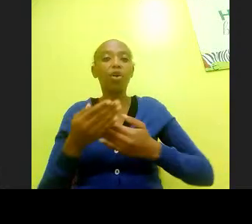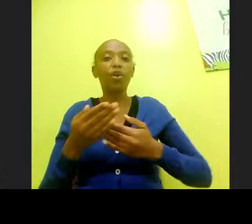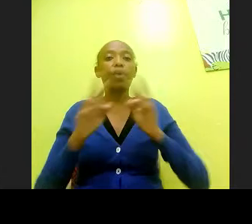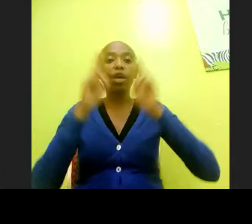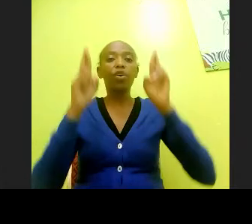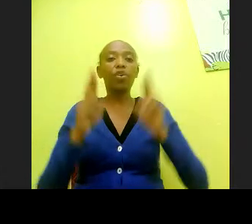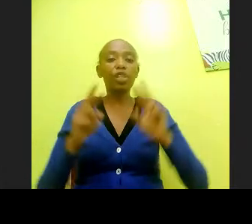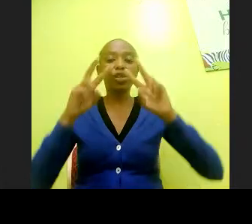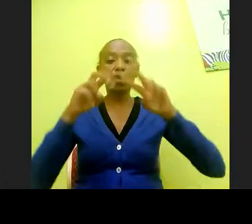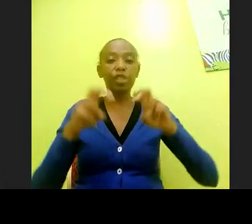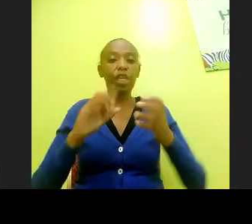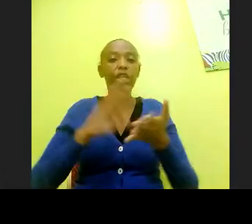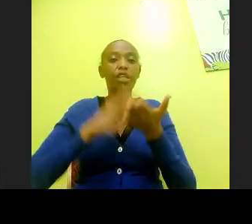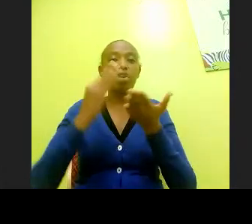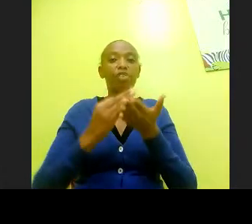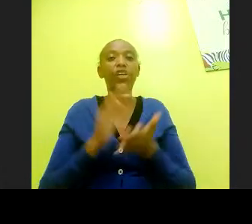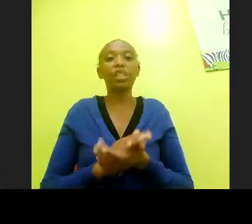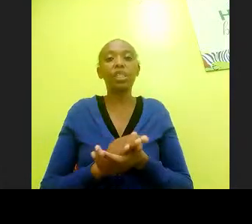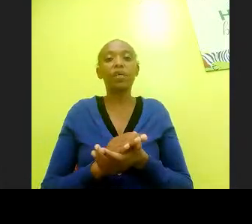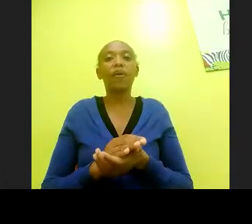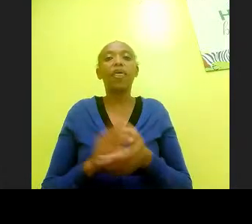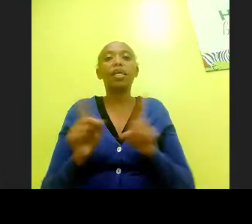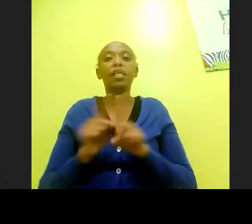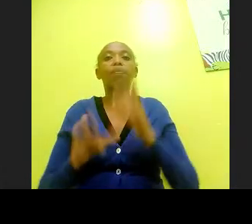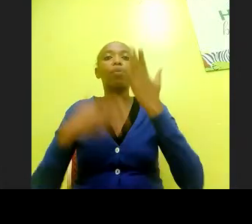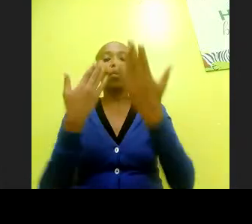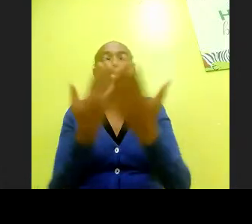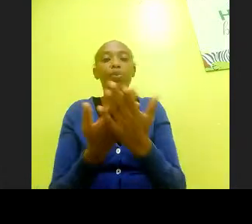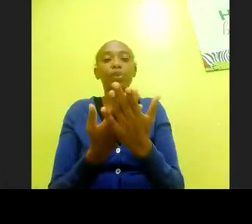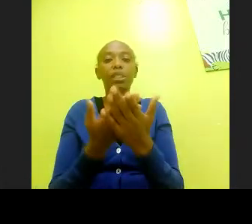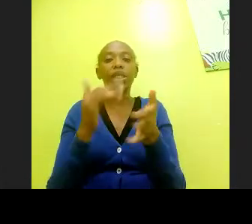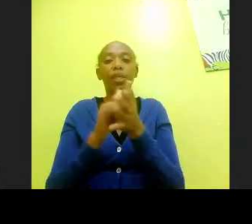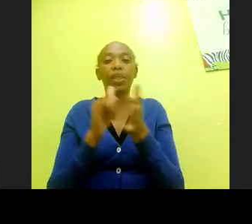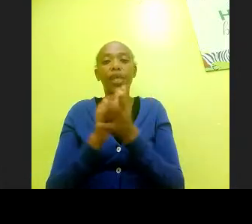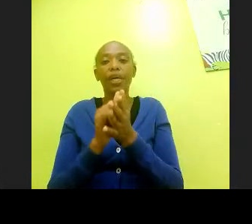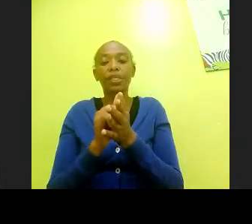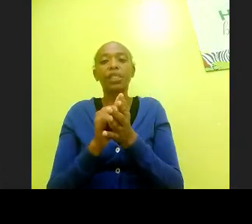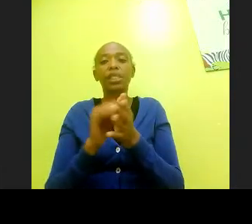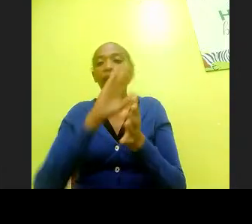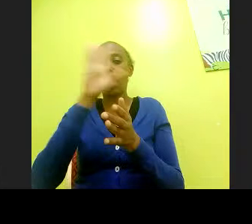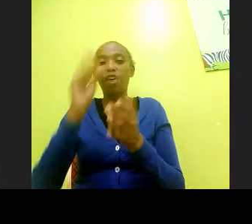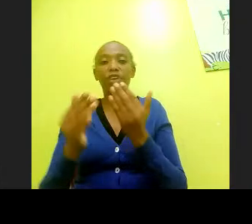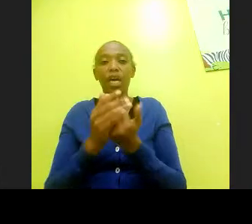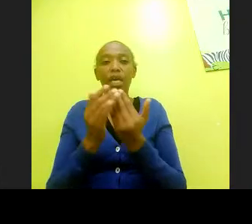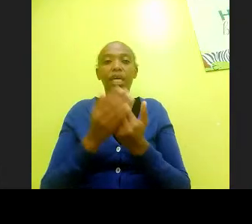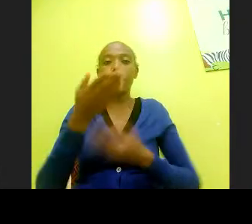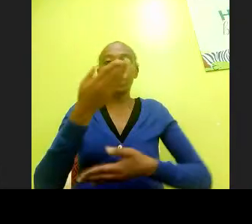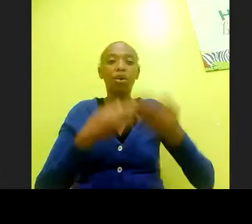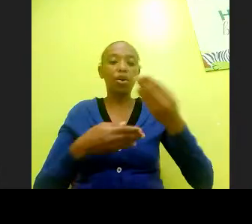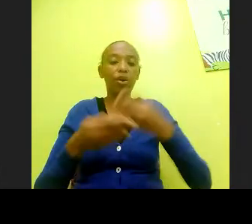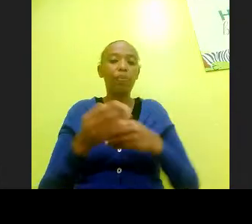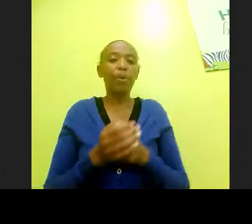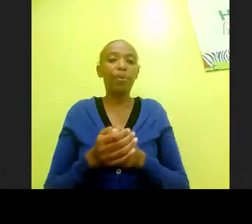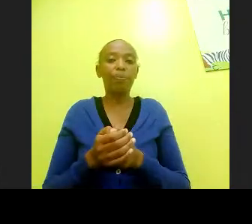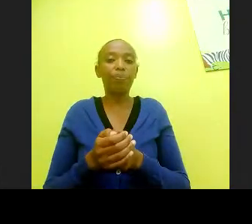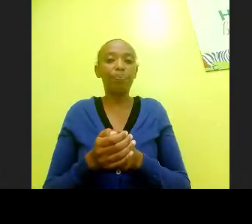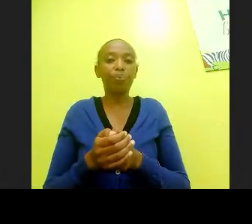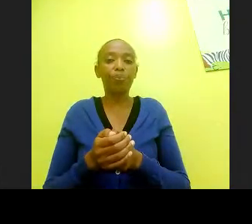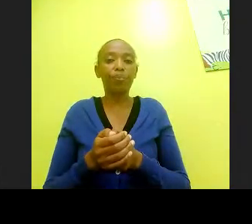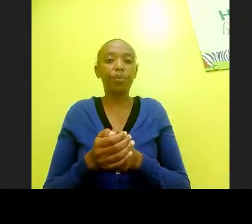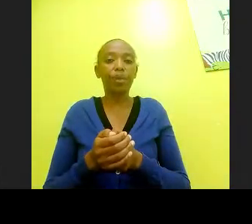Research Funding and the proposed and timely Africa Care Economy Index. Your